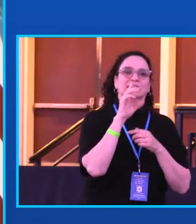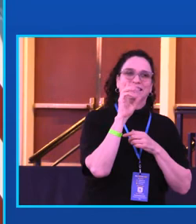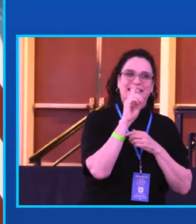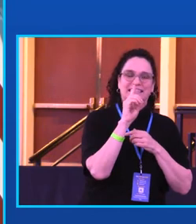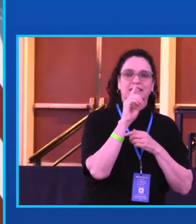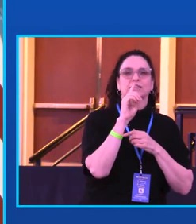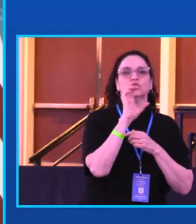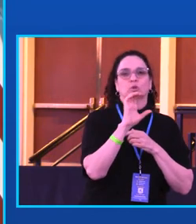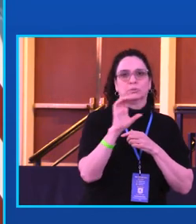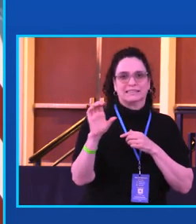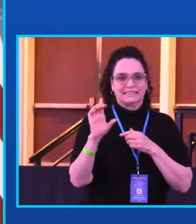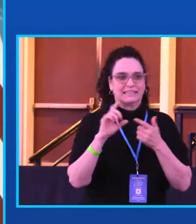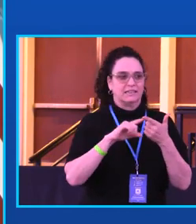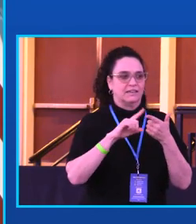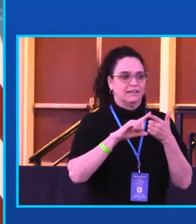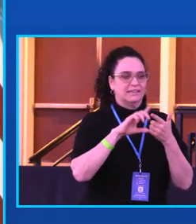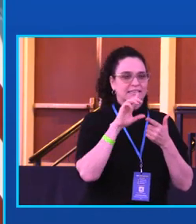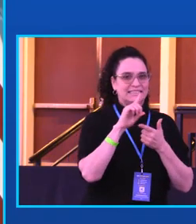DSCC.